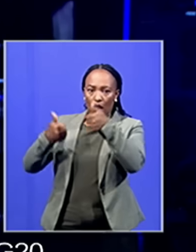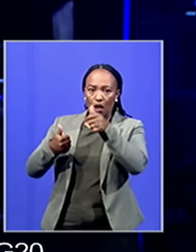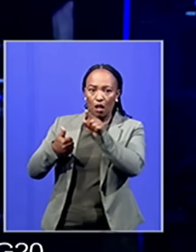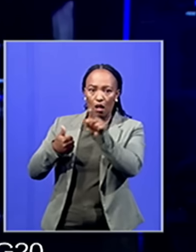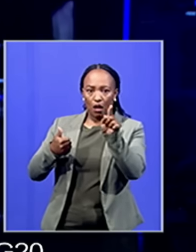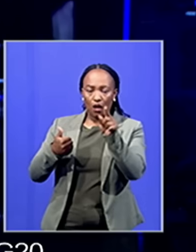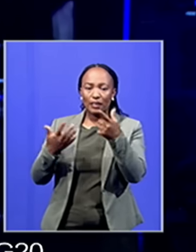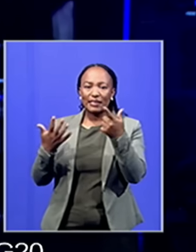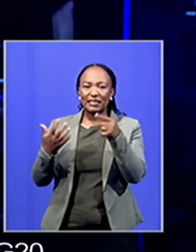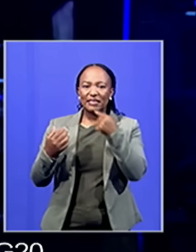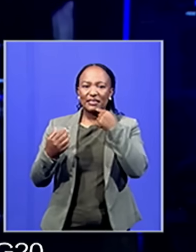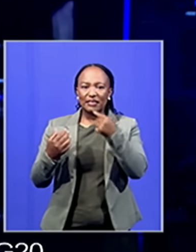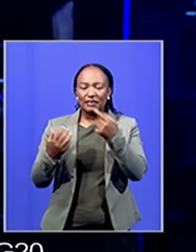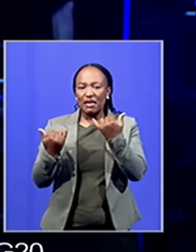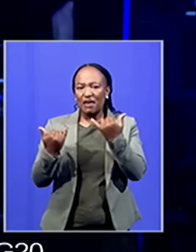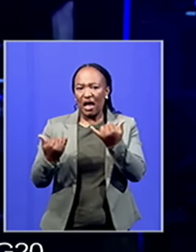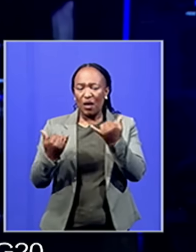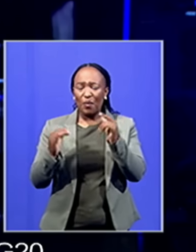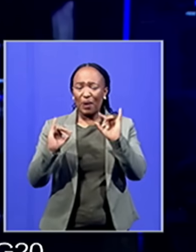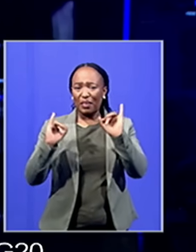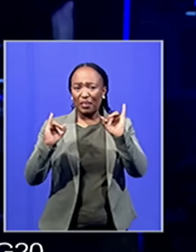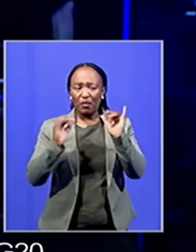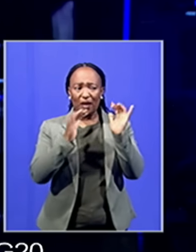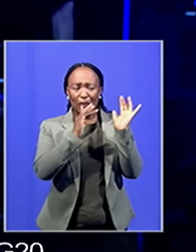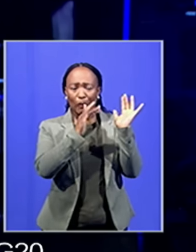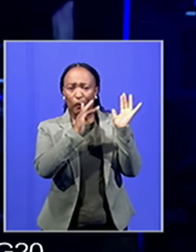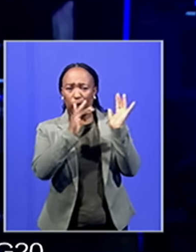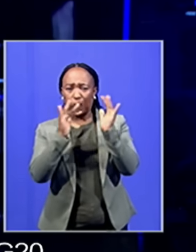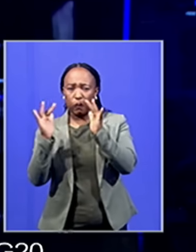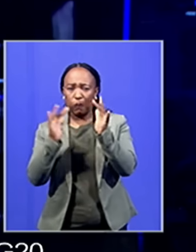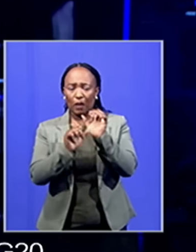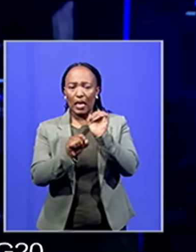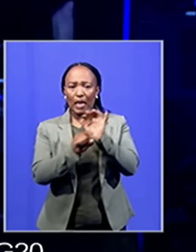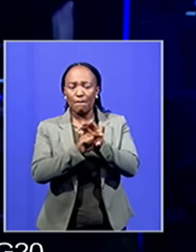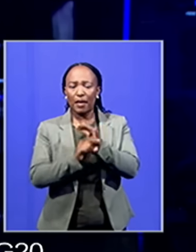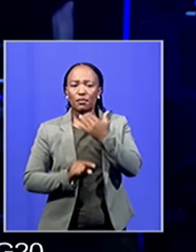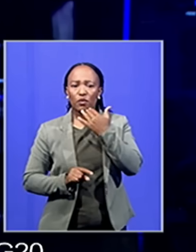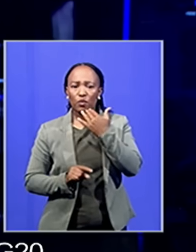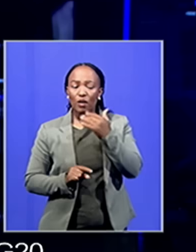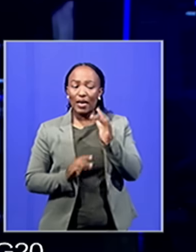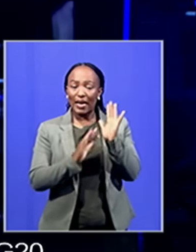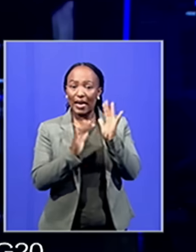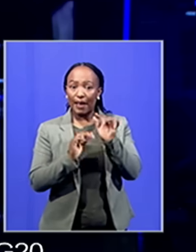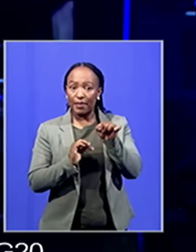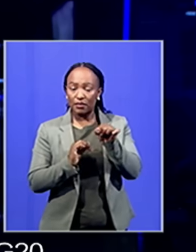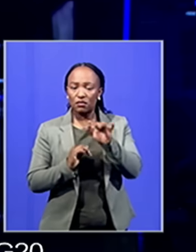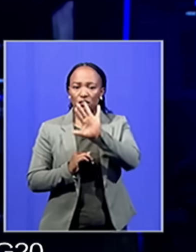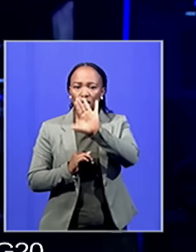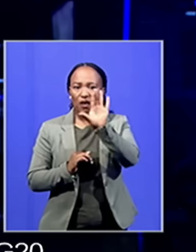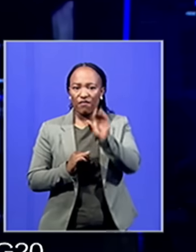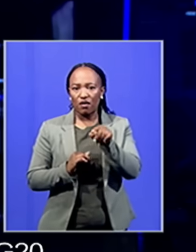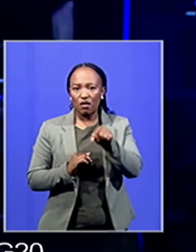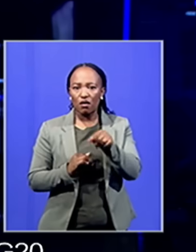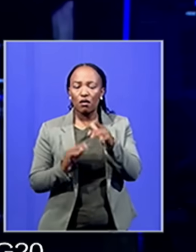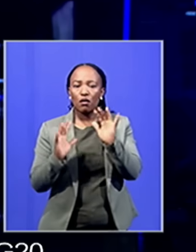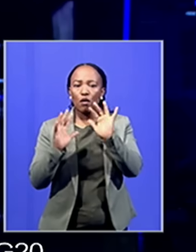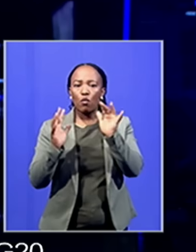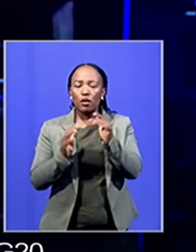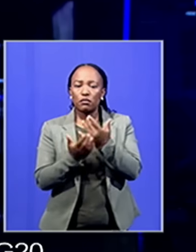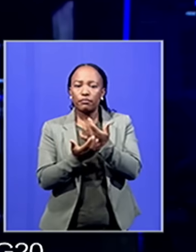di hakala tse bakwang ke ho fetoha ha climate kontinenteng ya Afrika. Ha letona le ne le tshetlehela mekgatlo ya ditabapuo sebokeng sa